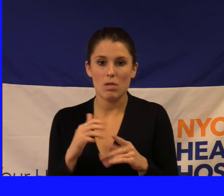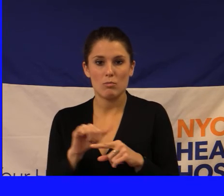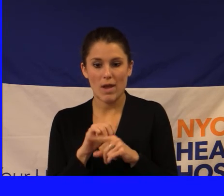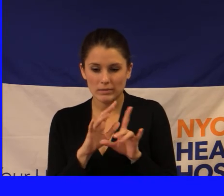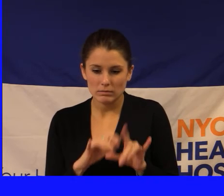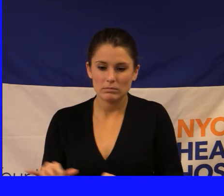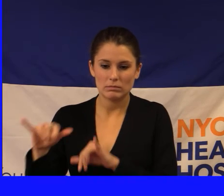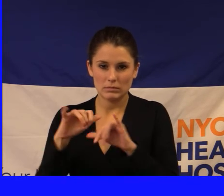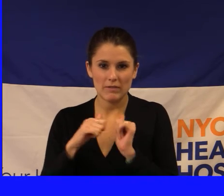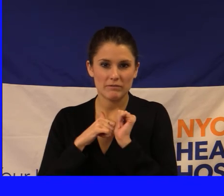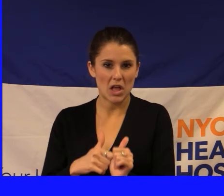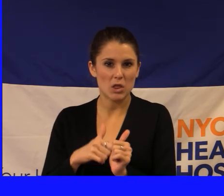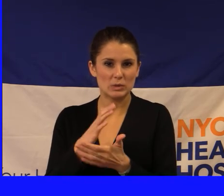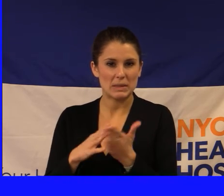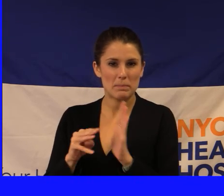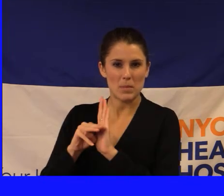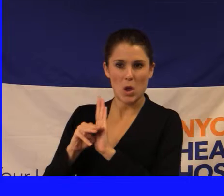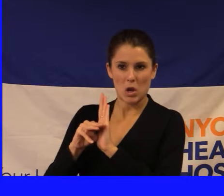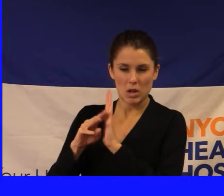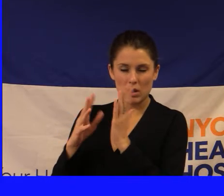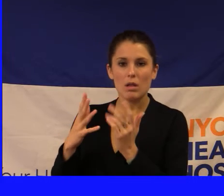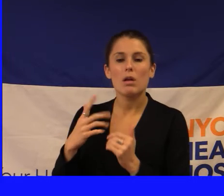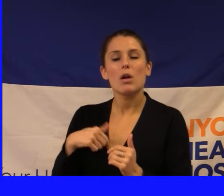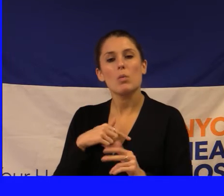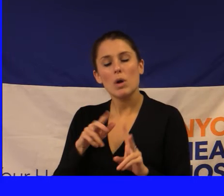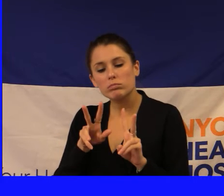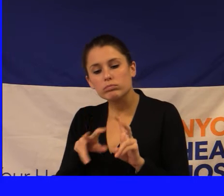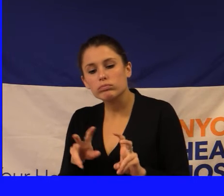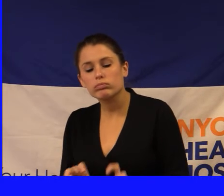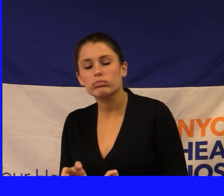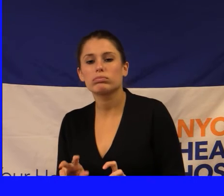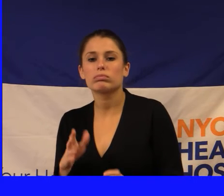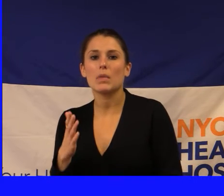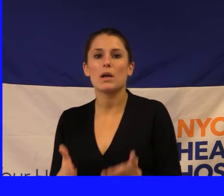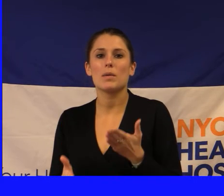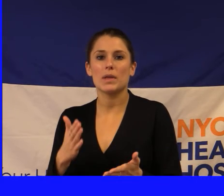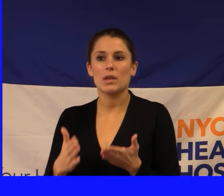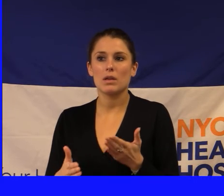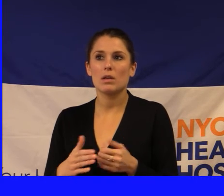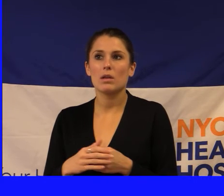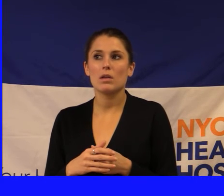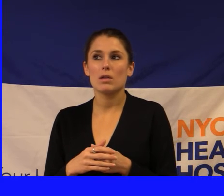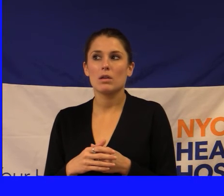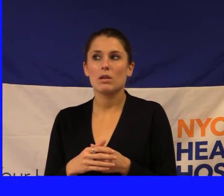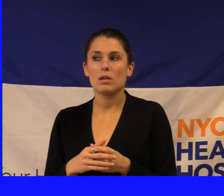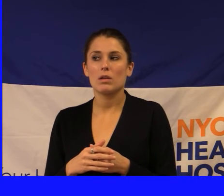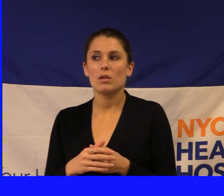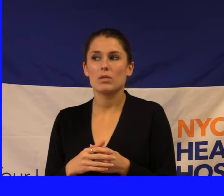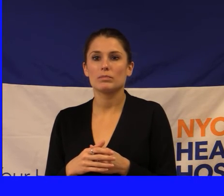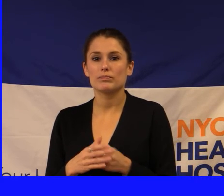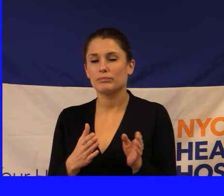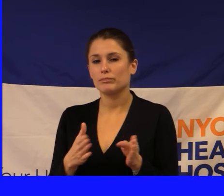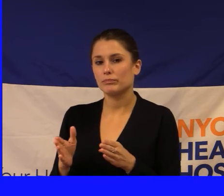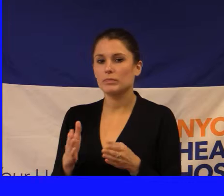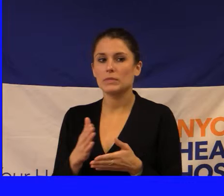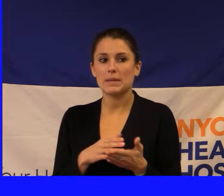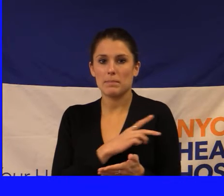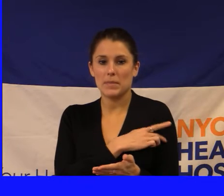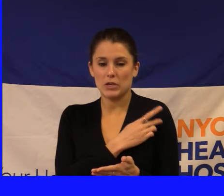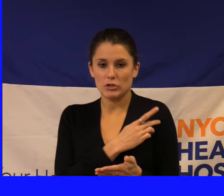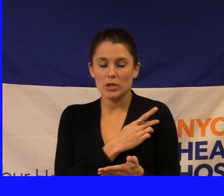models, are we looking at perhaps diverting some patients to more